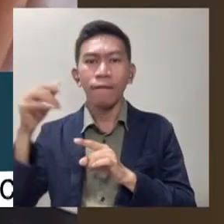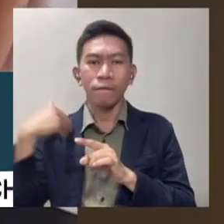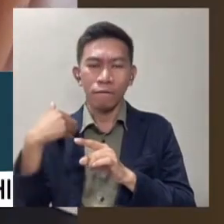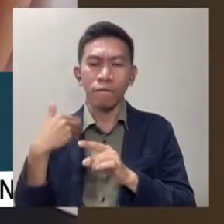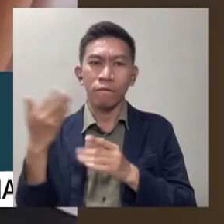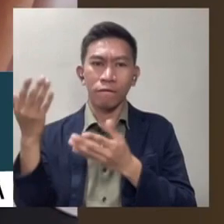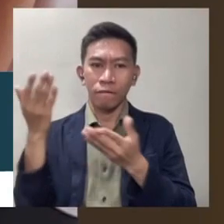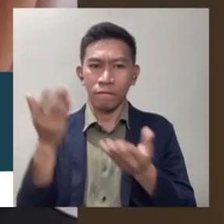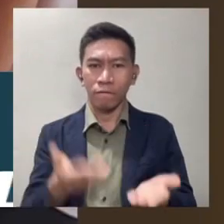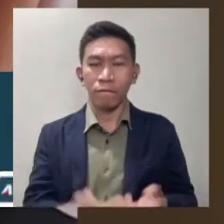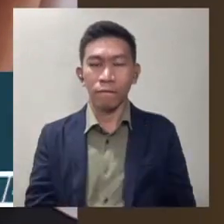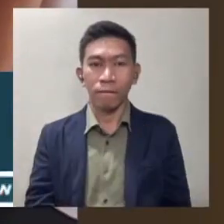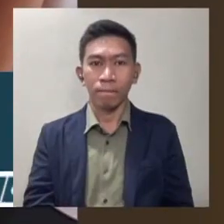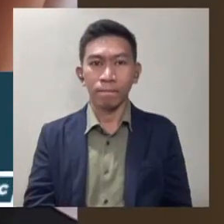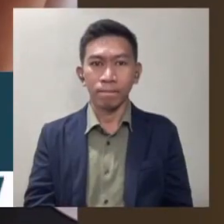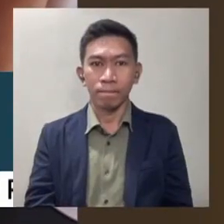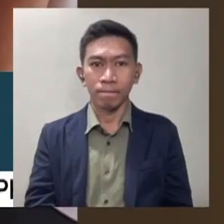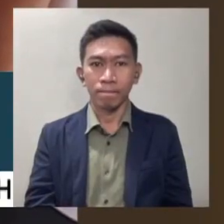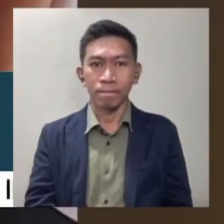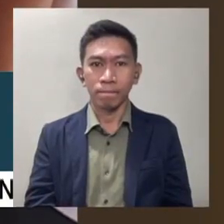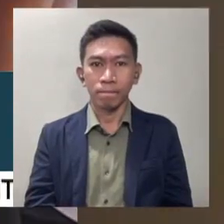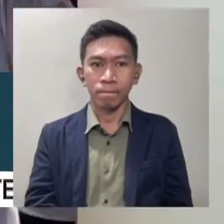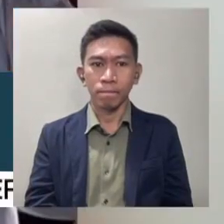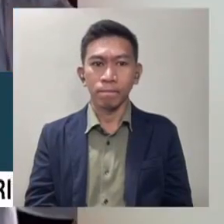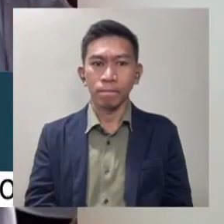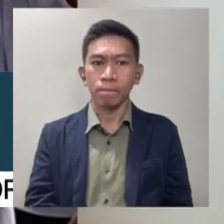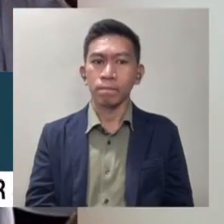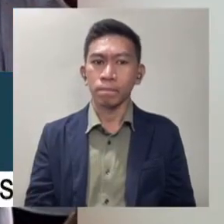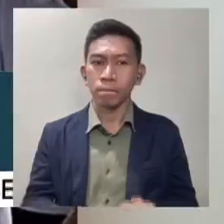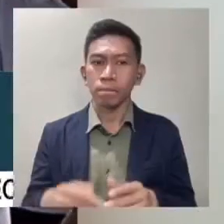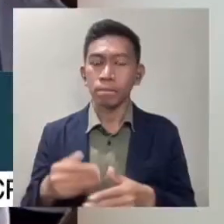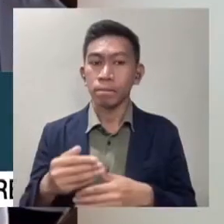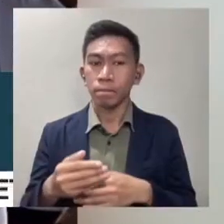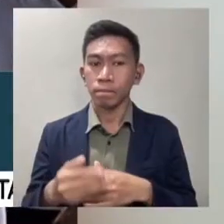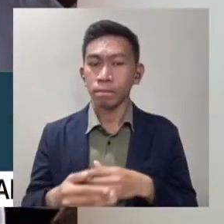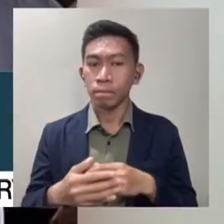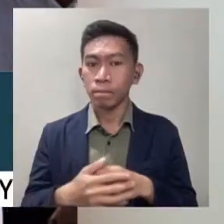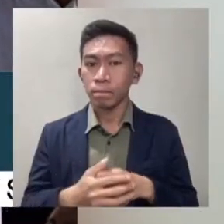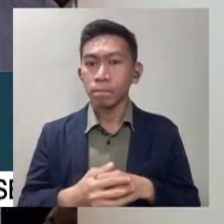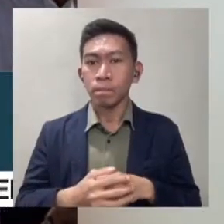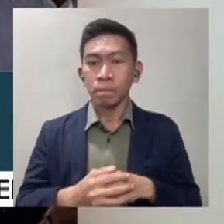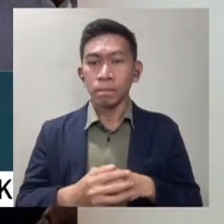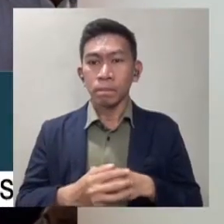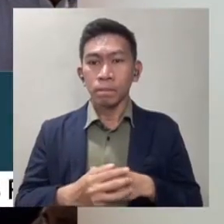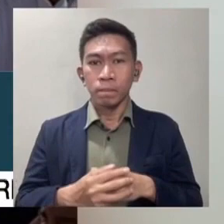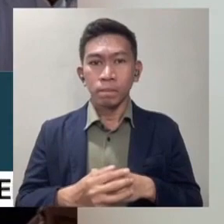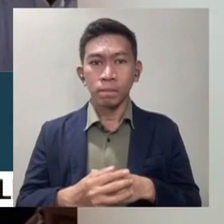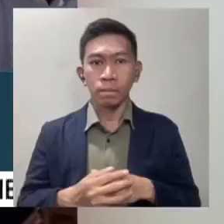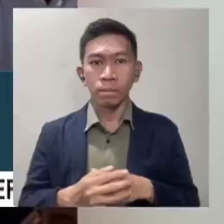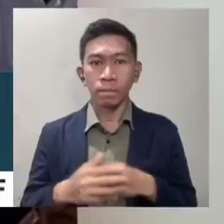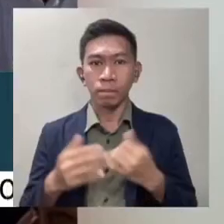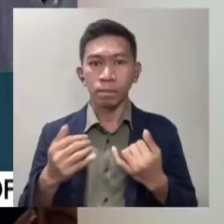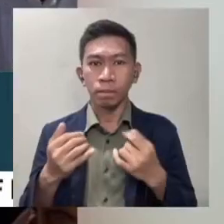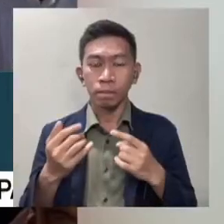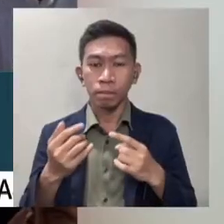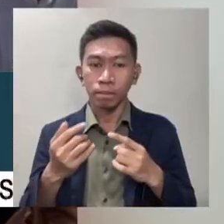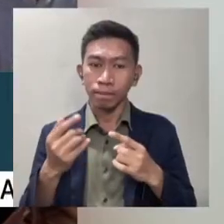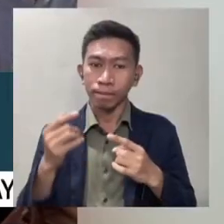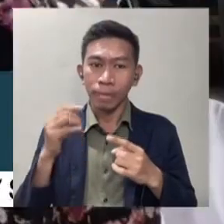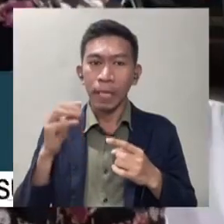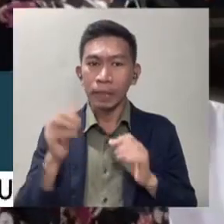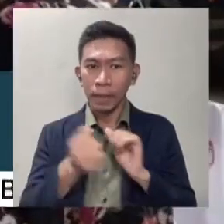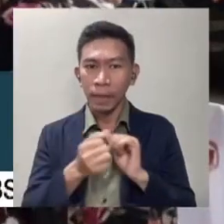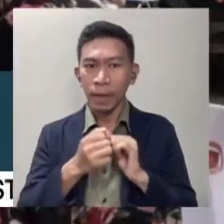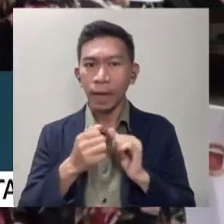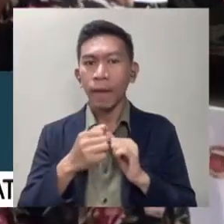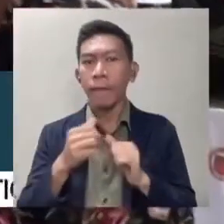among those who attended the mass in honor of the Marcos patriarch, Ferdinand Marcos Sr., are First Lady Liza Marcos and their sons, Simon